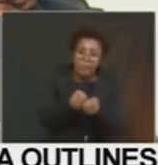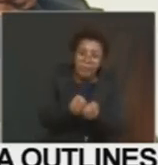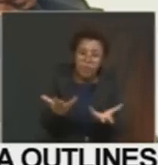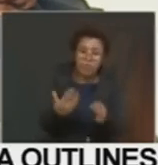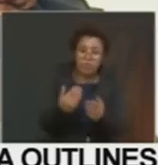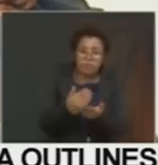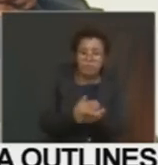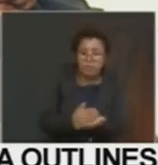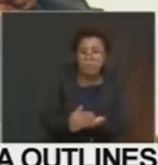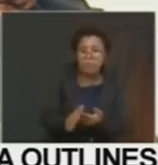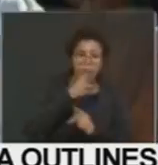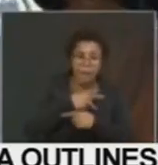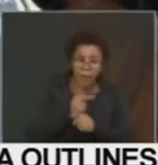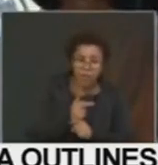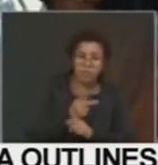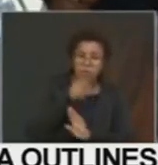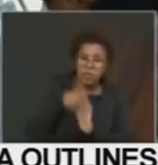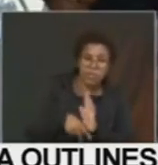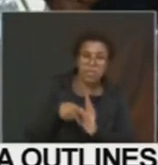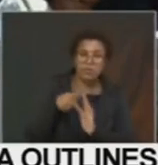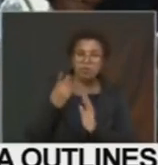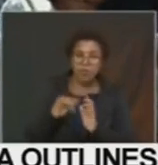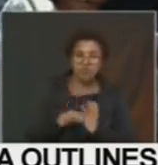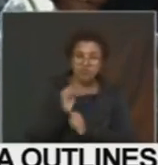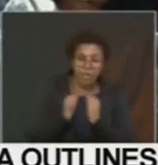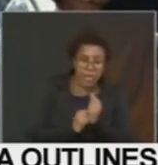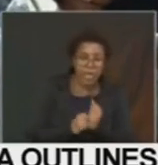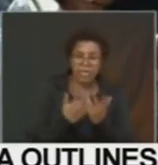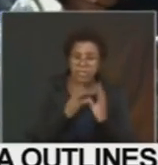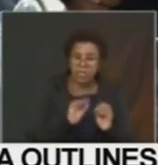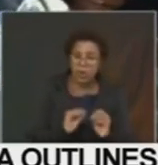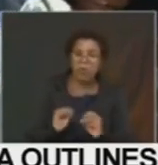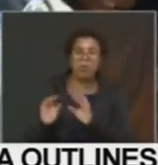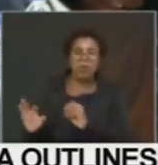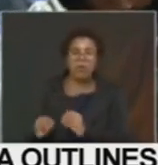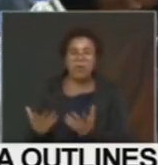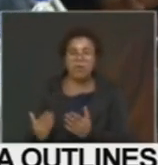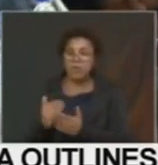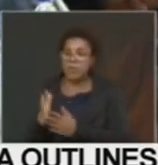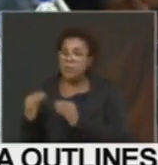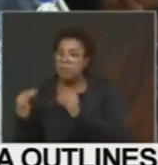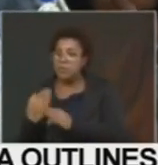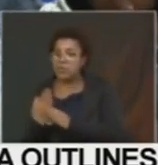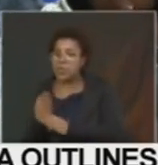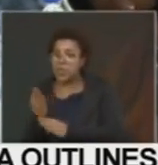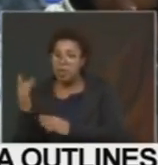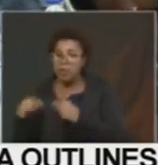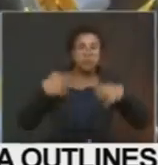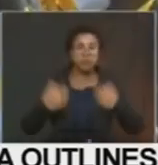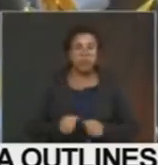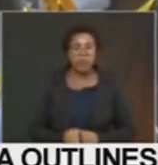notwithstanding, all surveys and research have shown that Gauteng province was on a